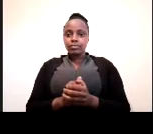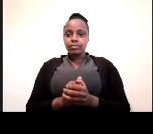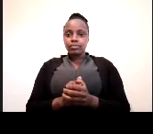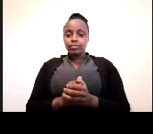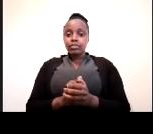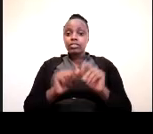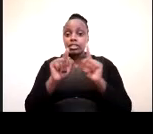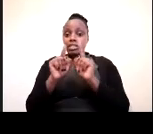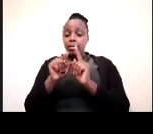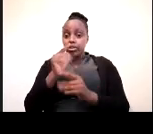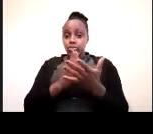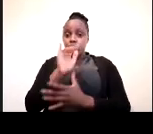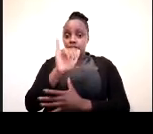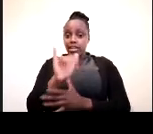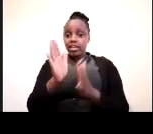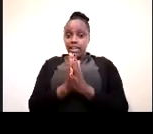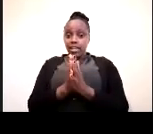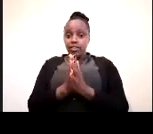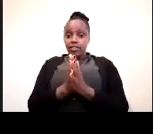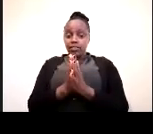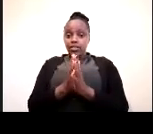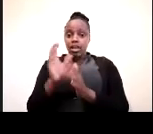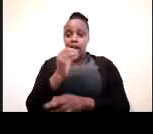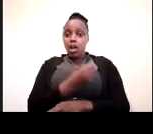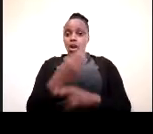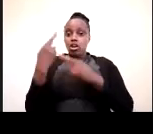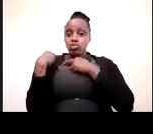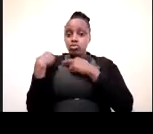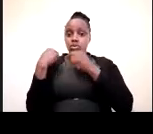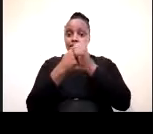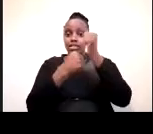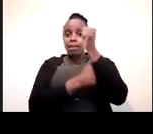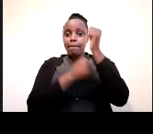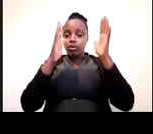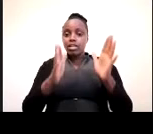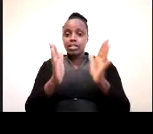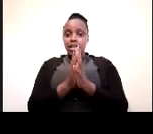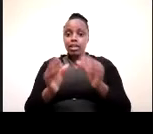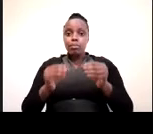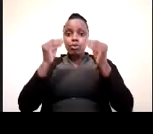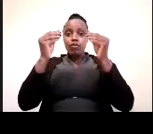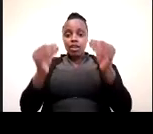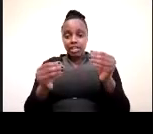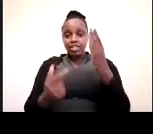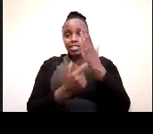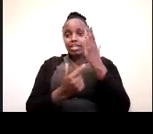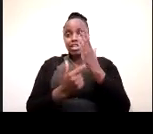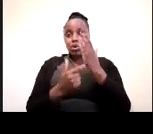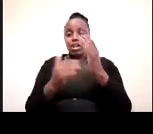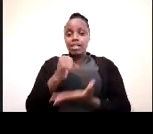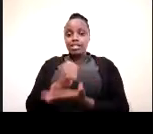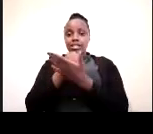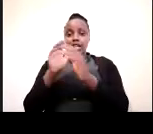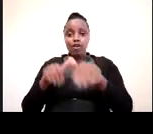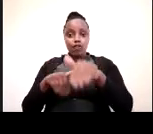Because of this, you know, our role as supporters and providers of technical assistance, we've been following